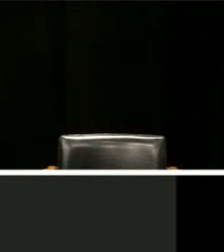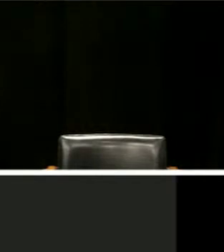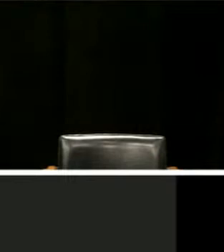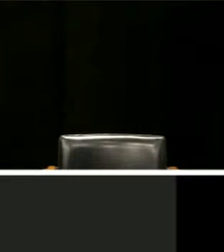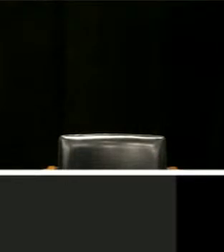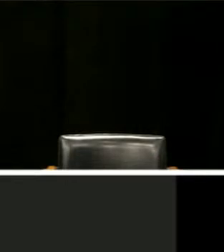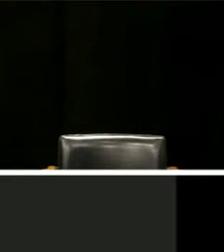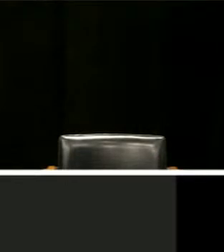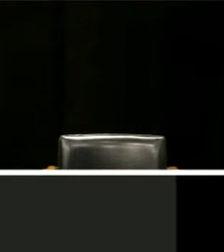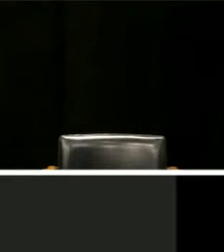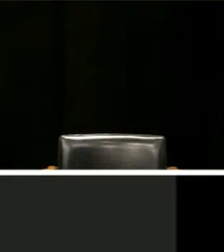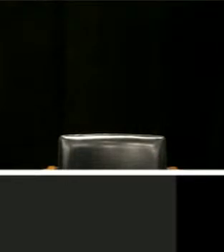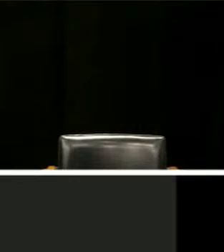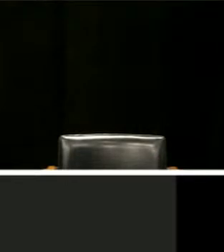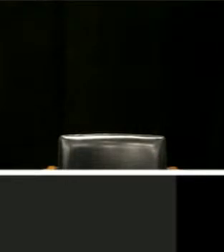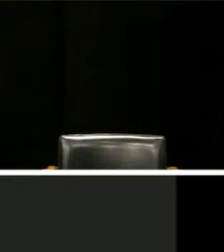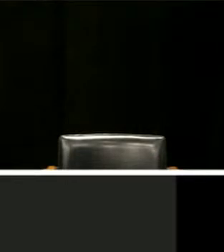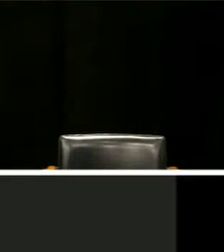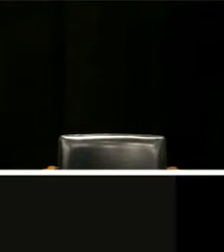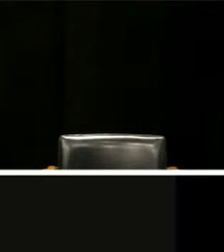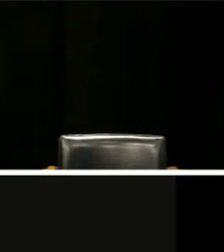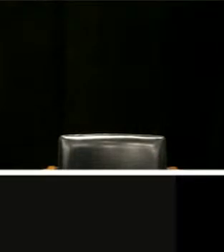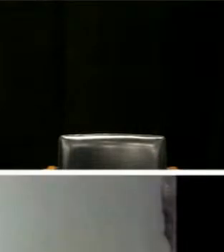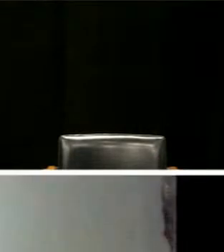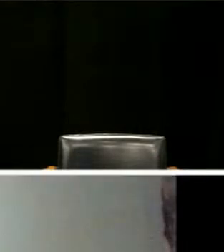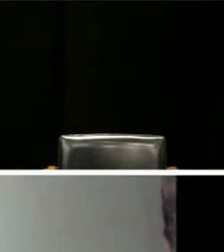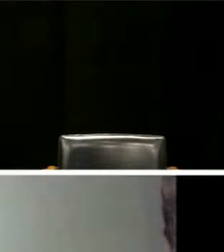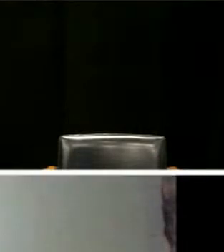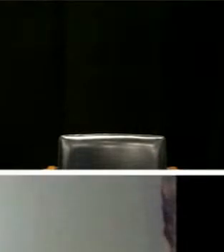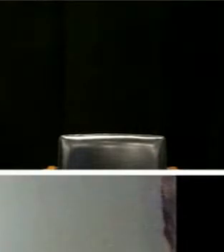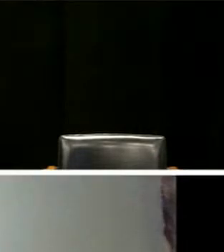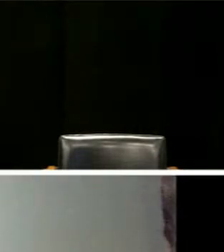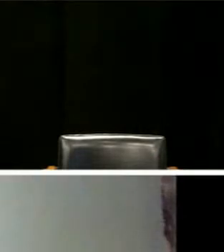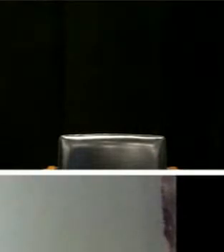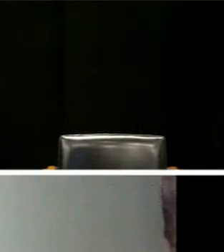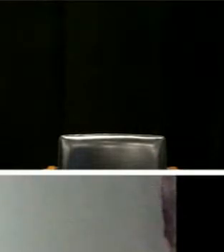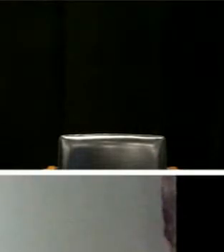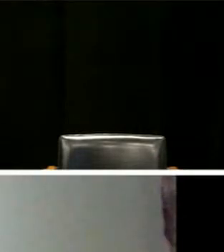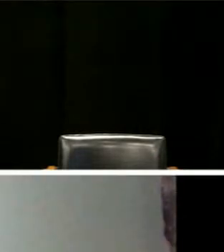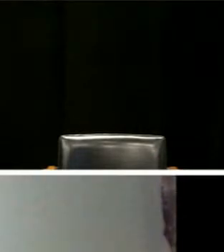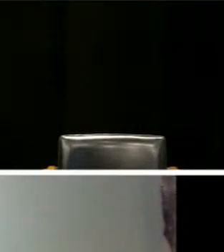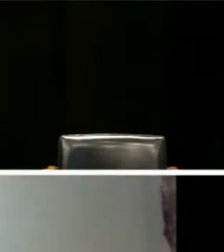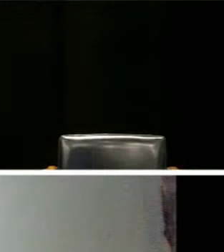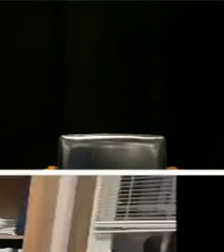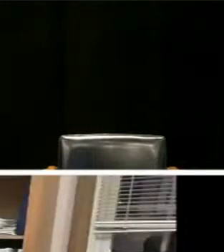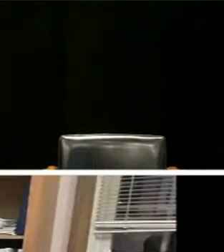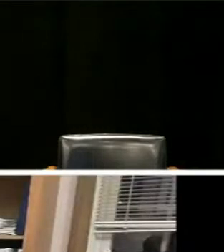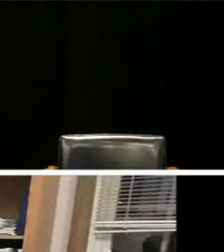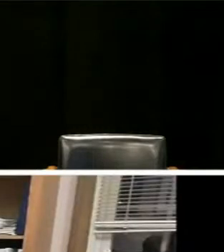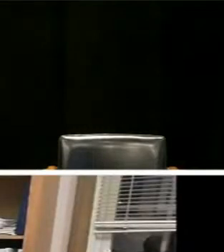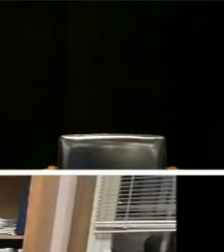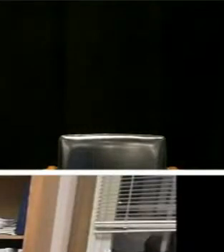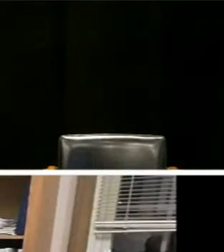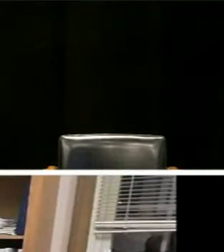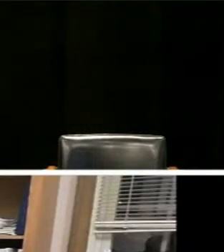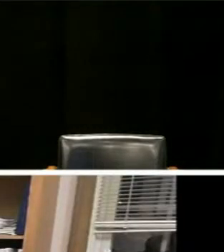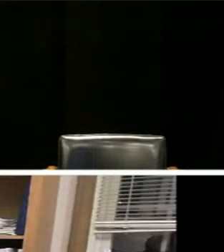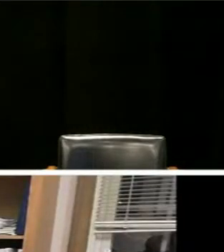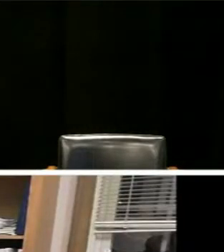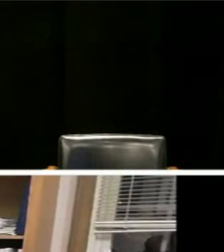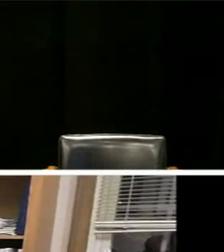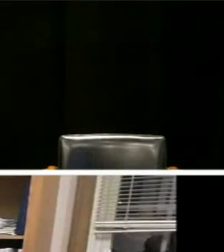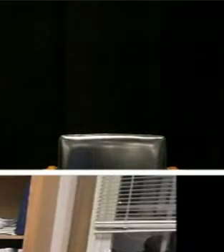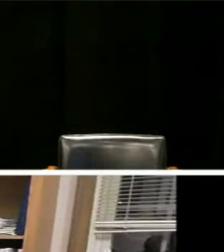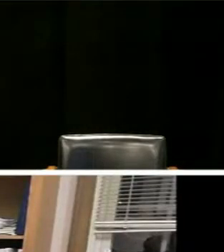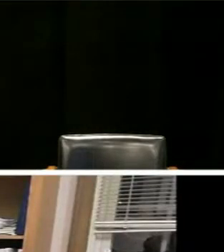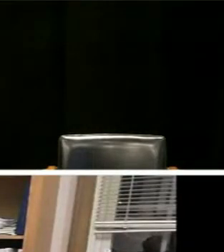So I do you want to answer that first, Dwayne, or do you want me to? Let me jump in and then you can add on. Sorry, Cindy. Dwayne Martin, West Hartford